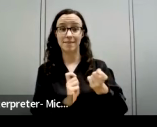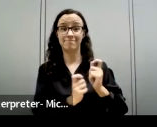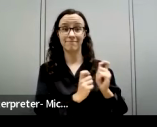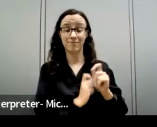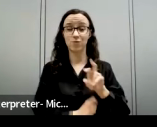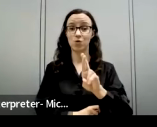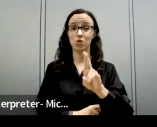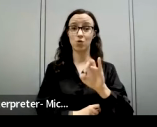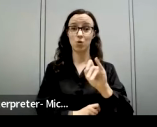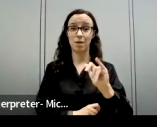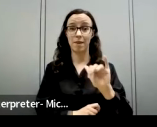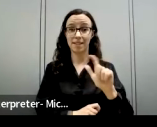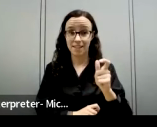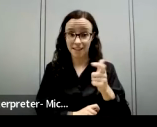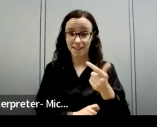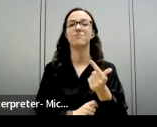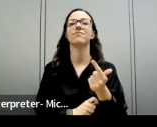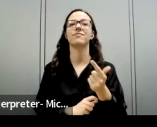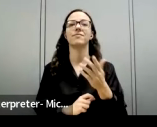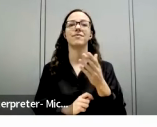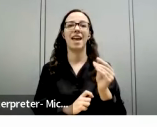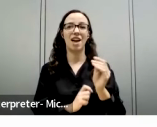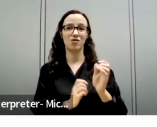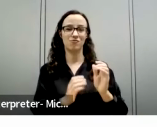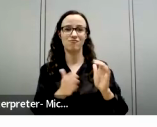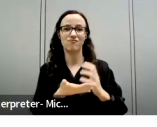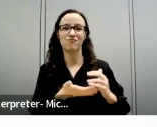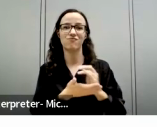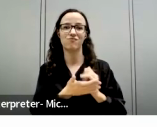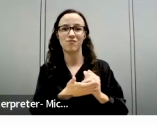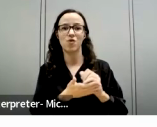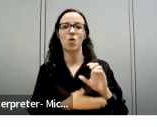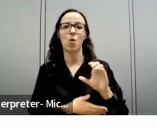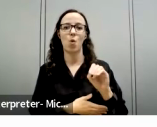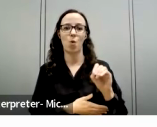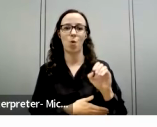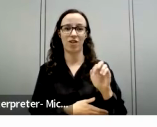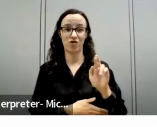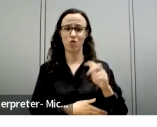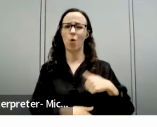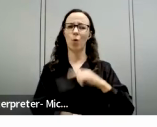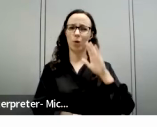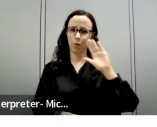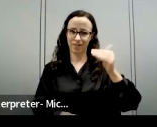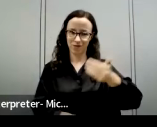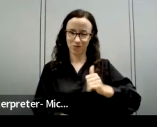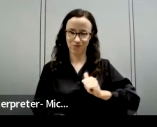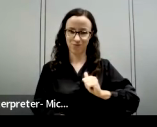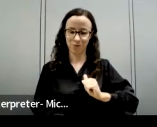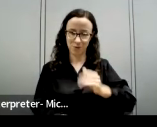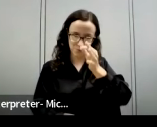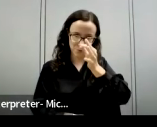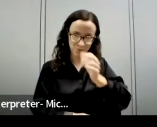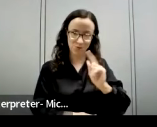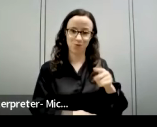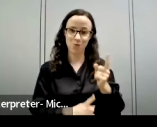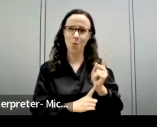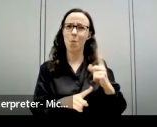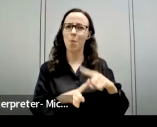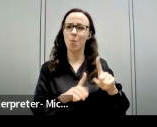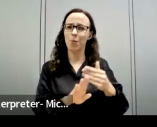OERs. We're going to introduce ourselves in just a second, but I wanted to get to know everybody who's